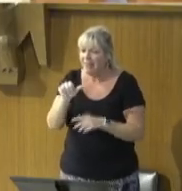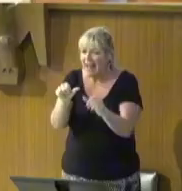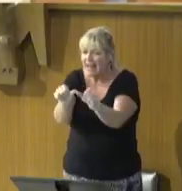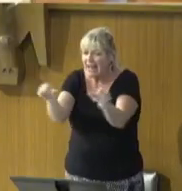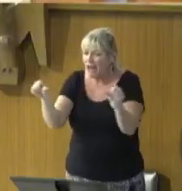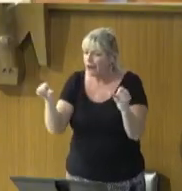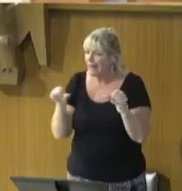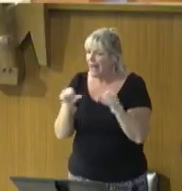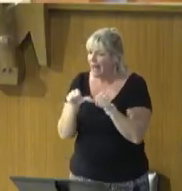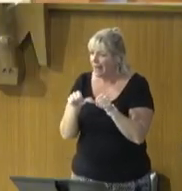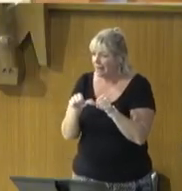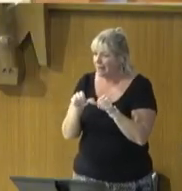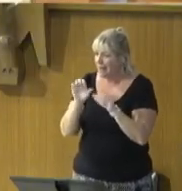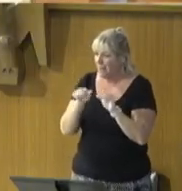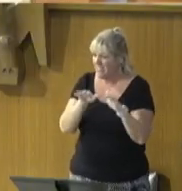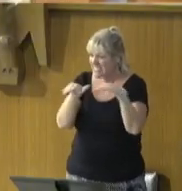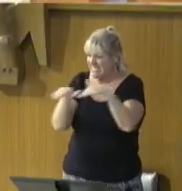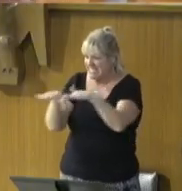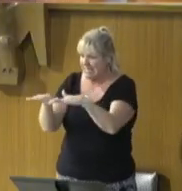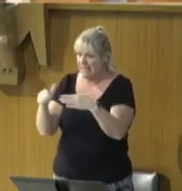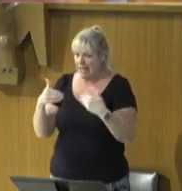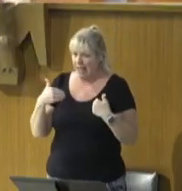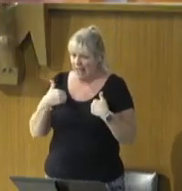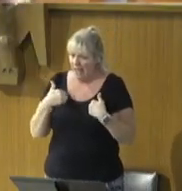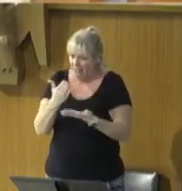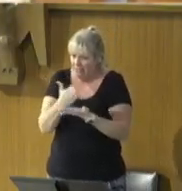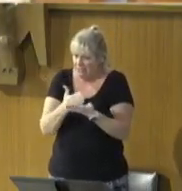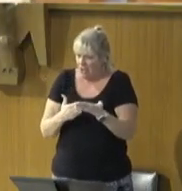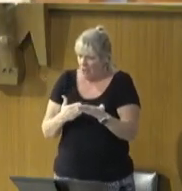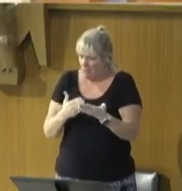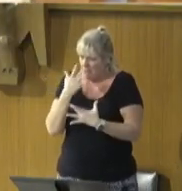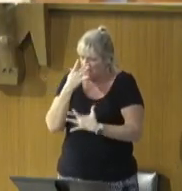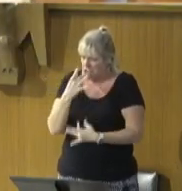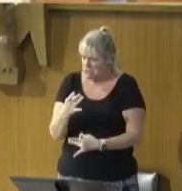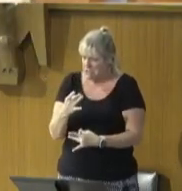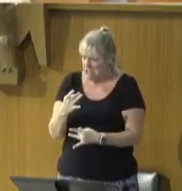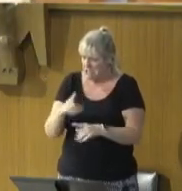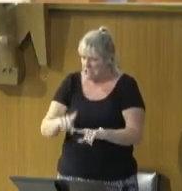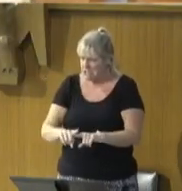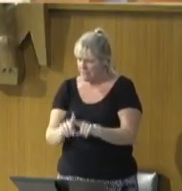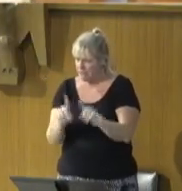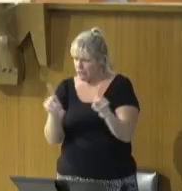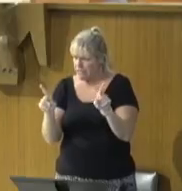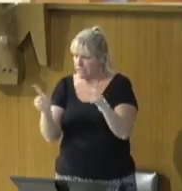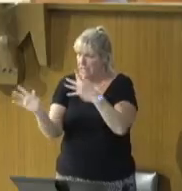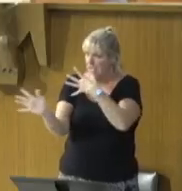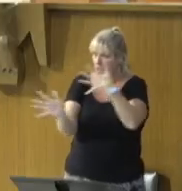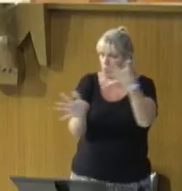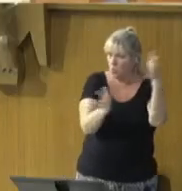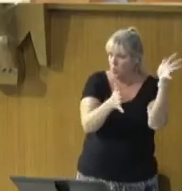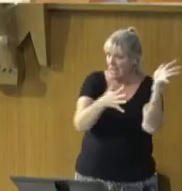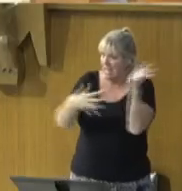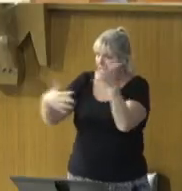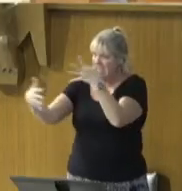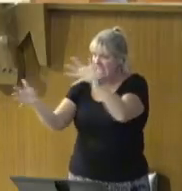there are actually geological phenomenon whereby winds can become strong enough in something called negative